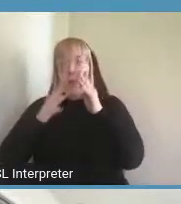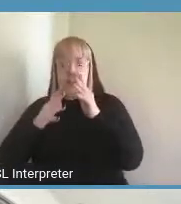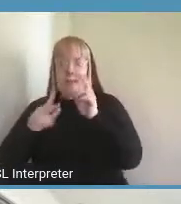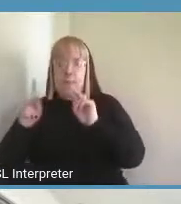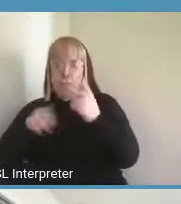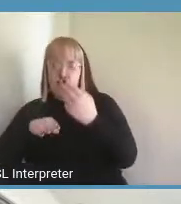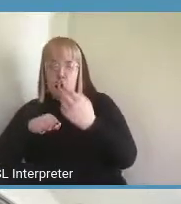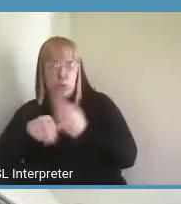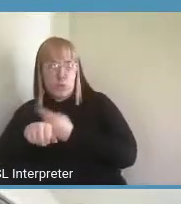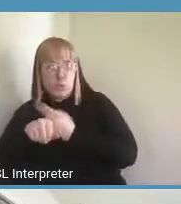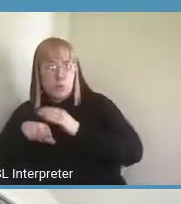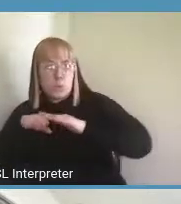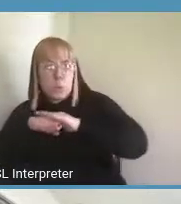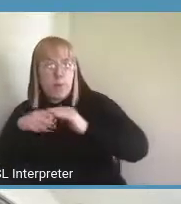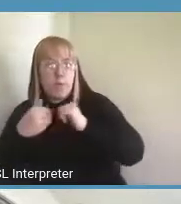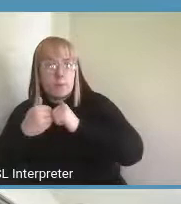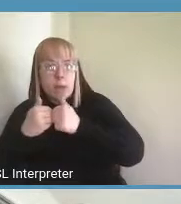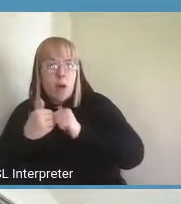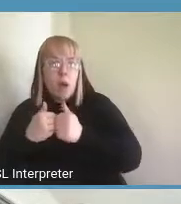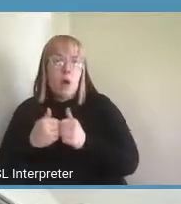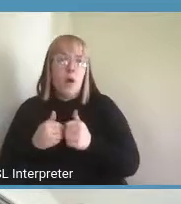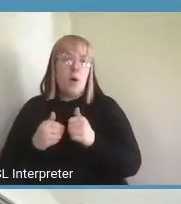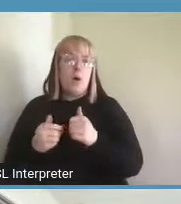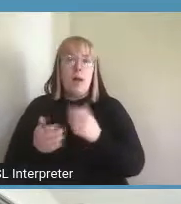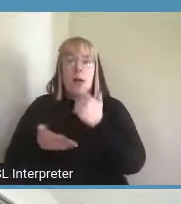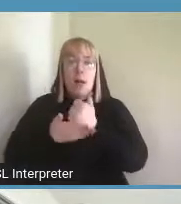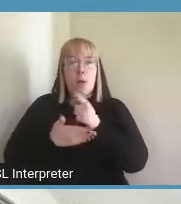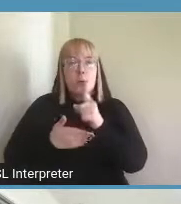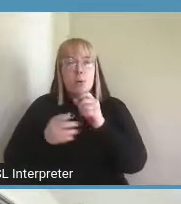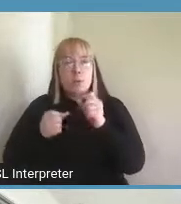cetera, and can help you with your strategy.